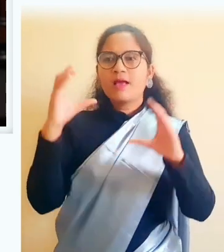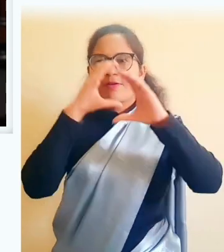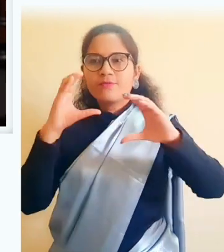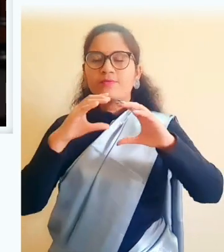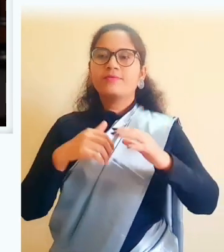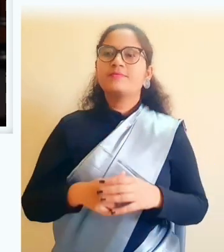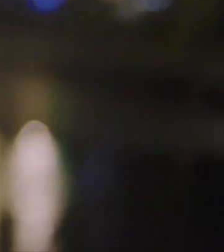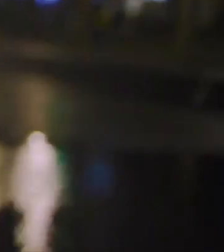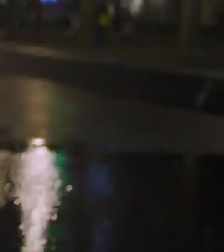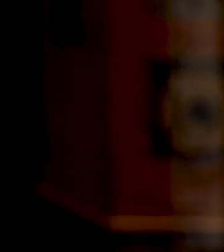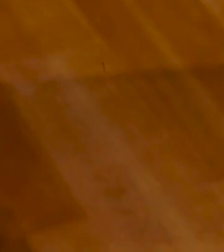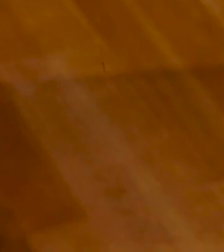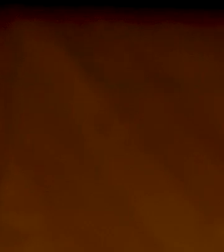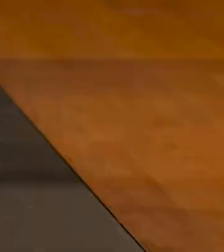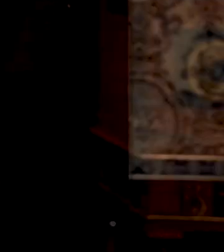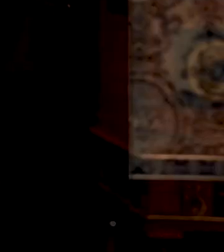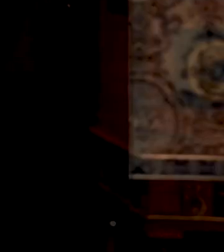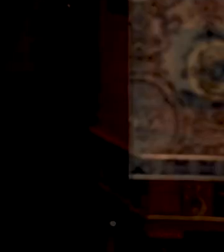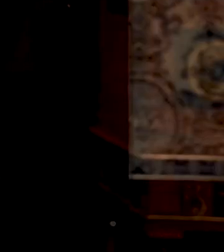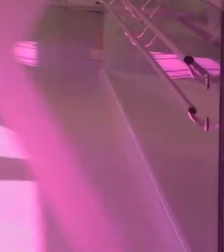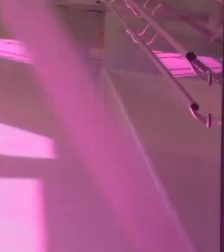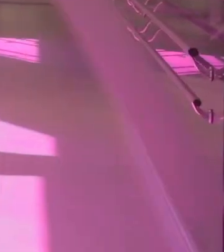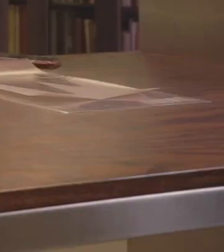and misinterpreted.